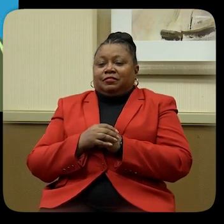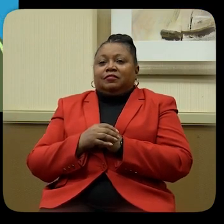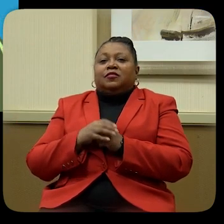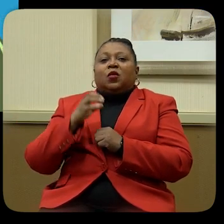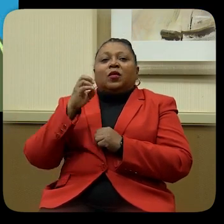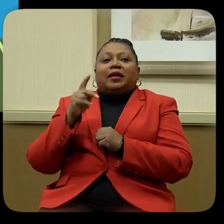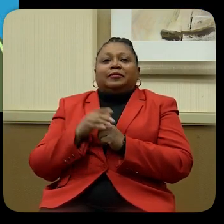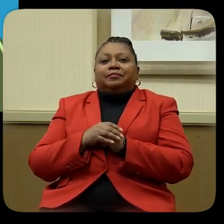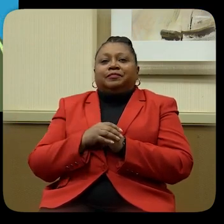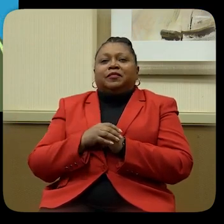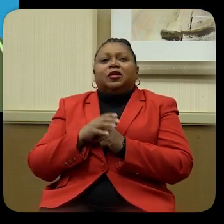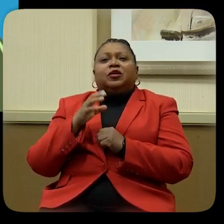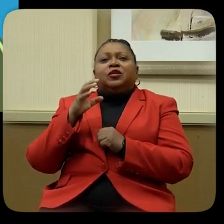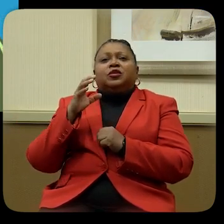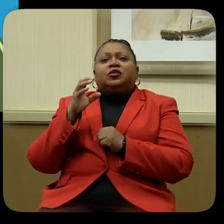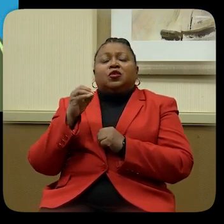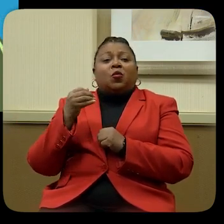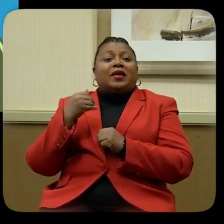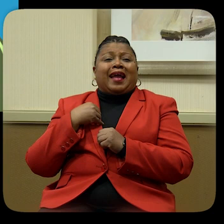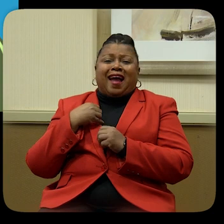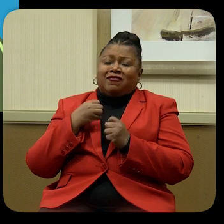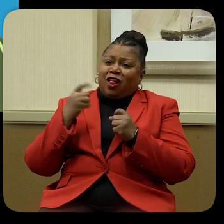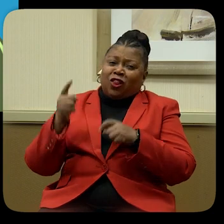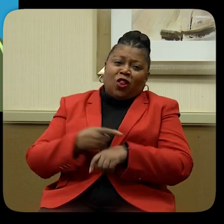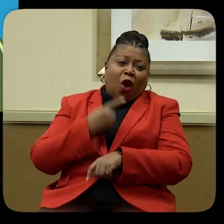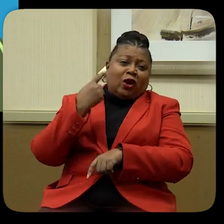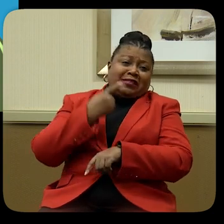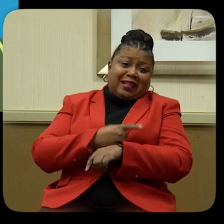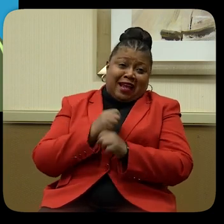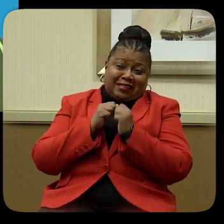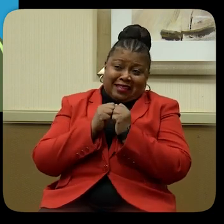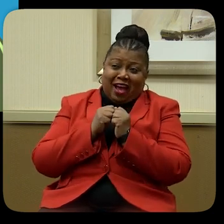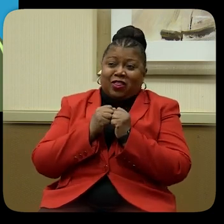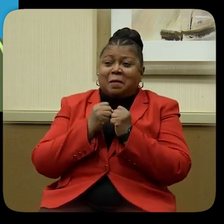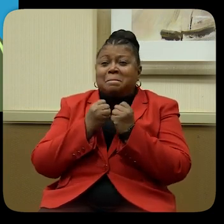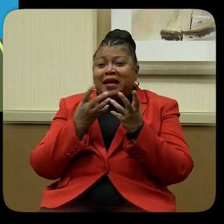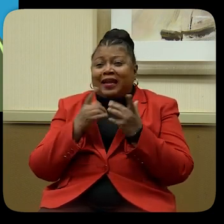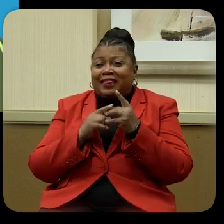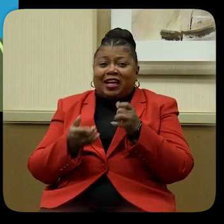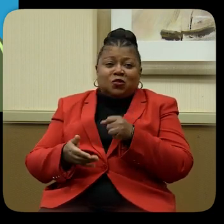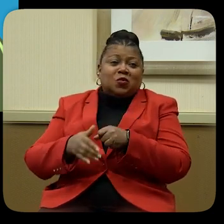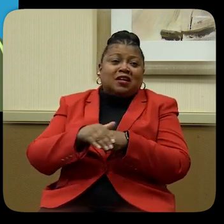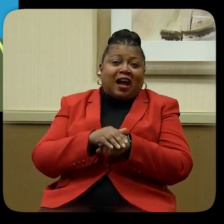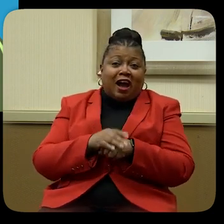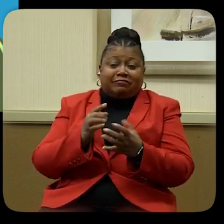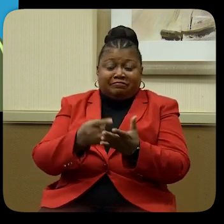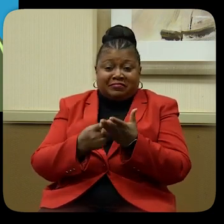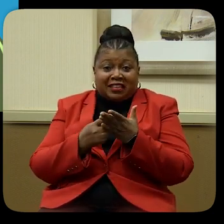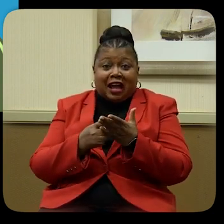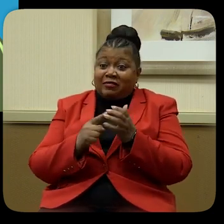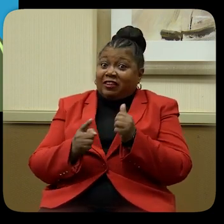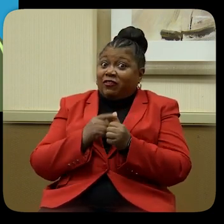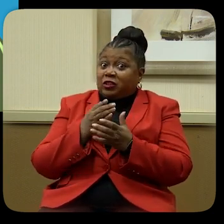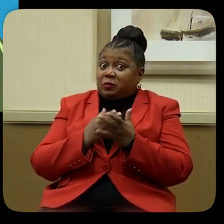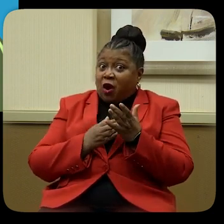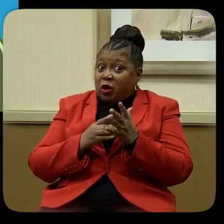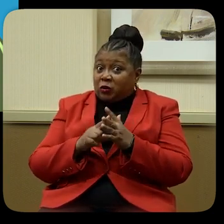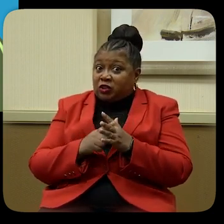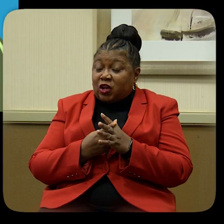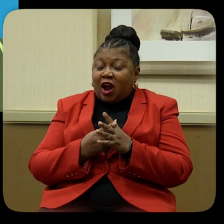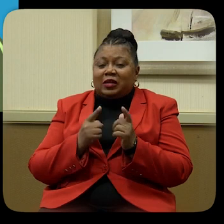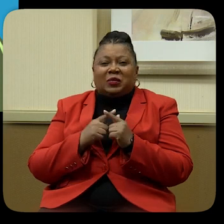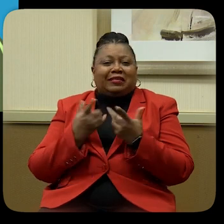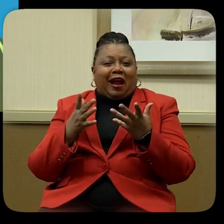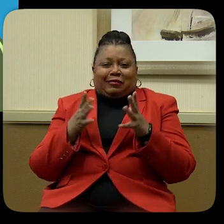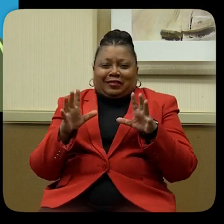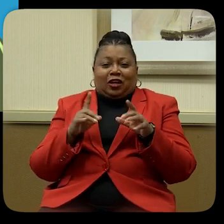All right. So we have a long day together, a lot of things that we'll cover. And the first part we're going to start, we